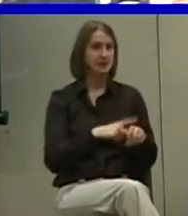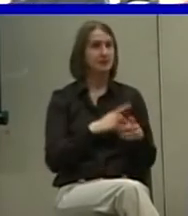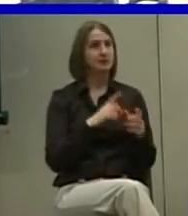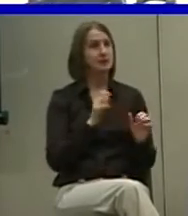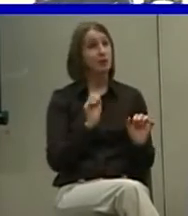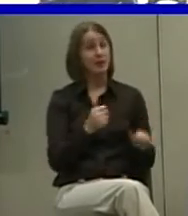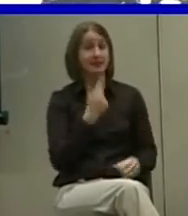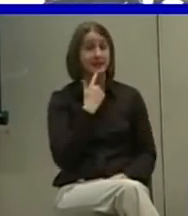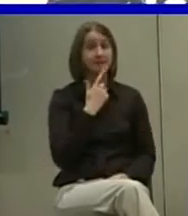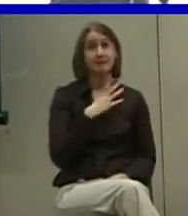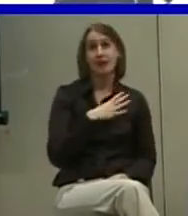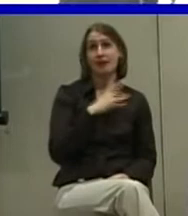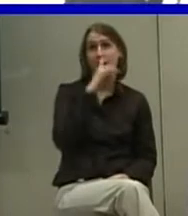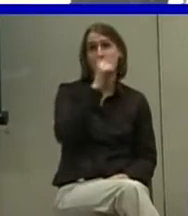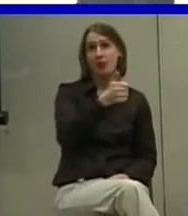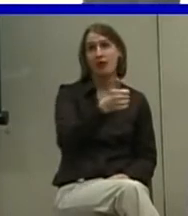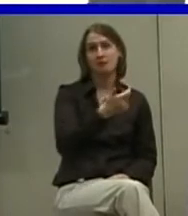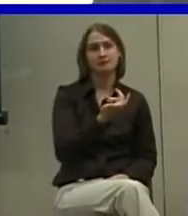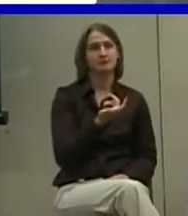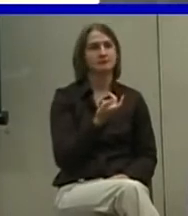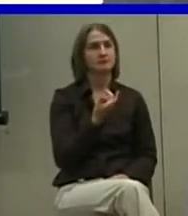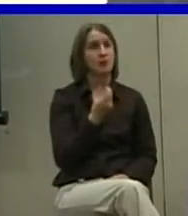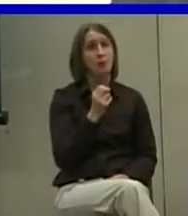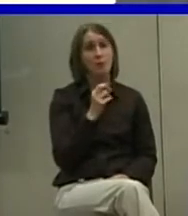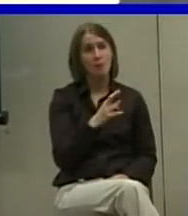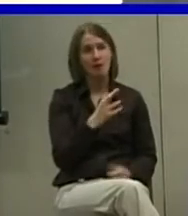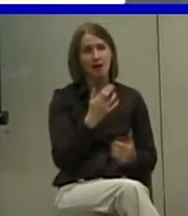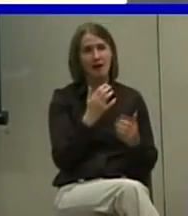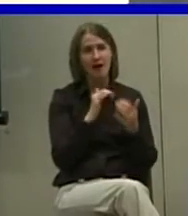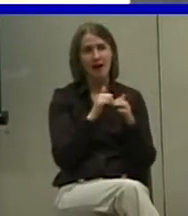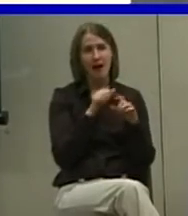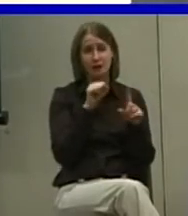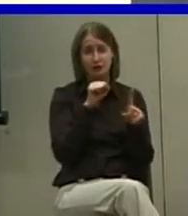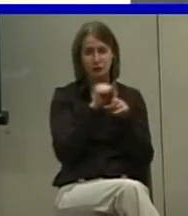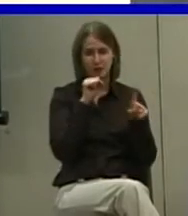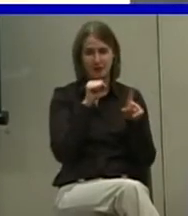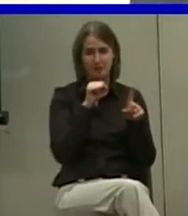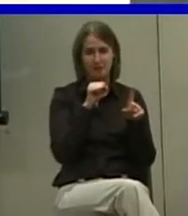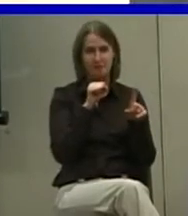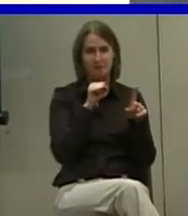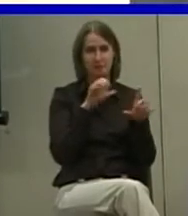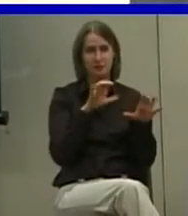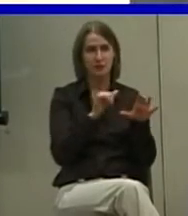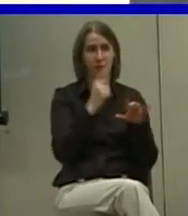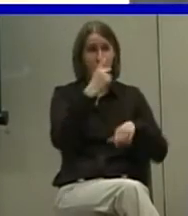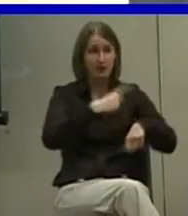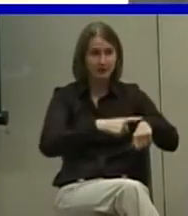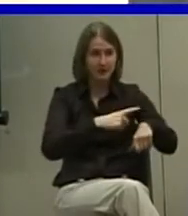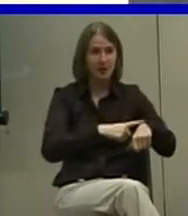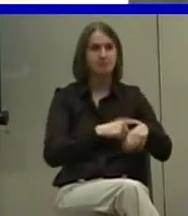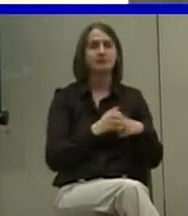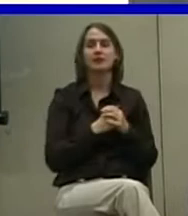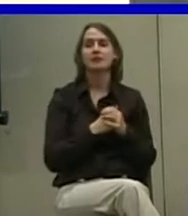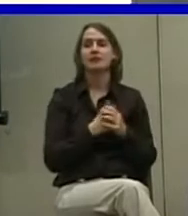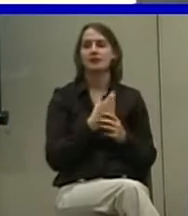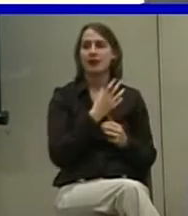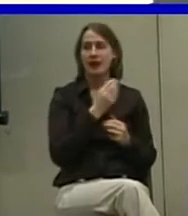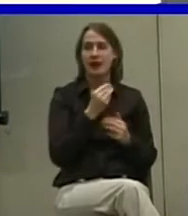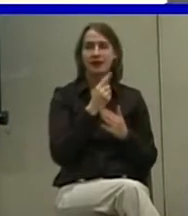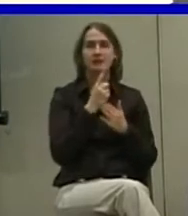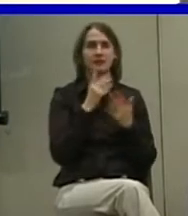them. Or, how could you trick them into doing it just once? And here's the metaphor I want to